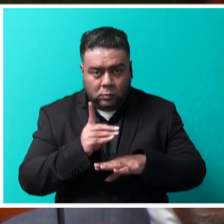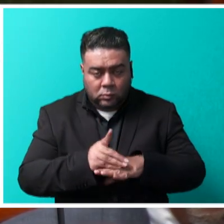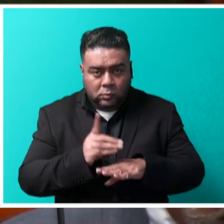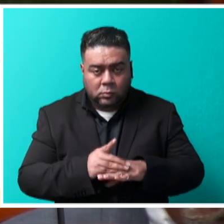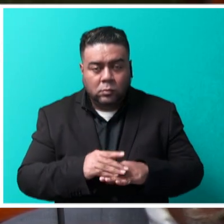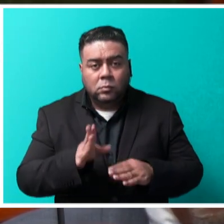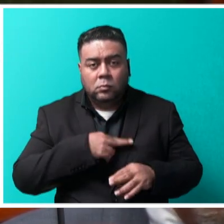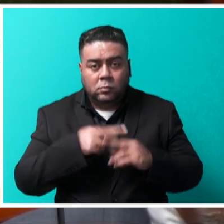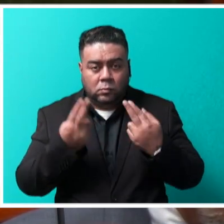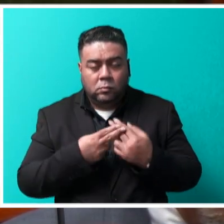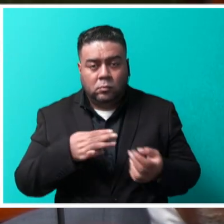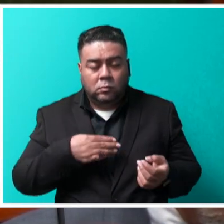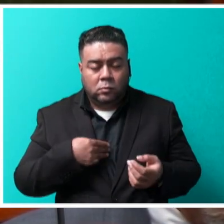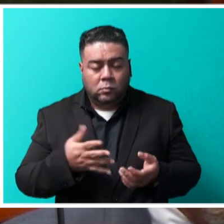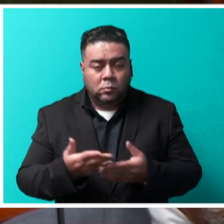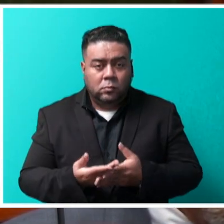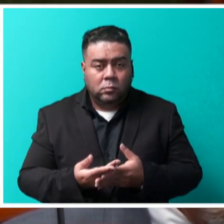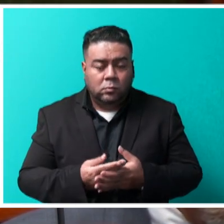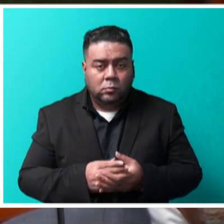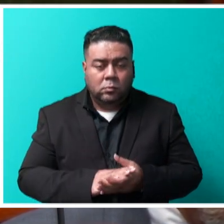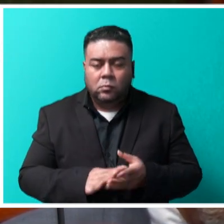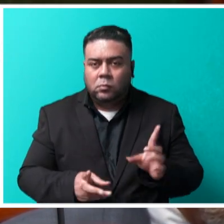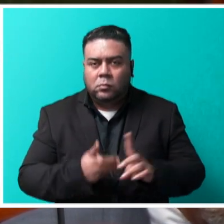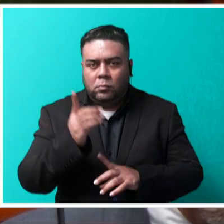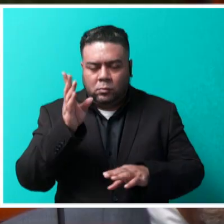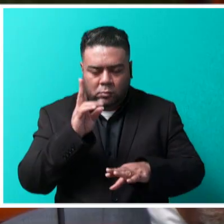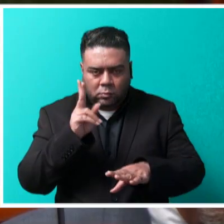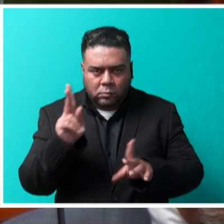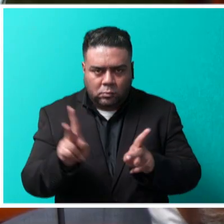service providers, faith-based organization and development partners.